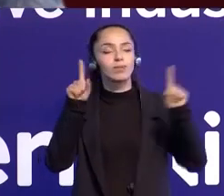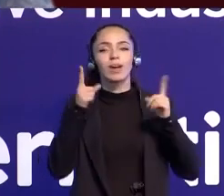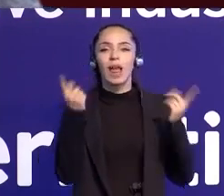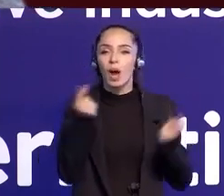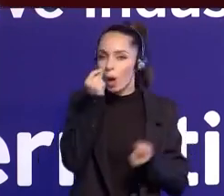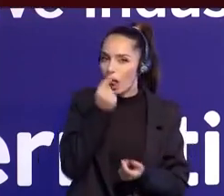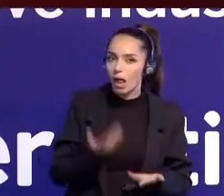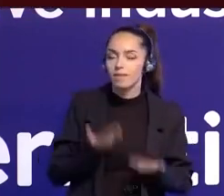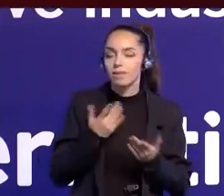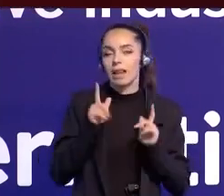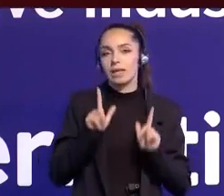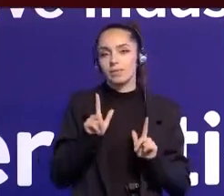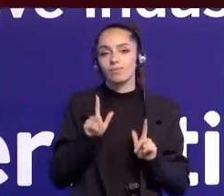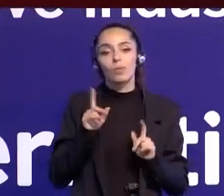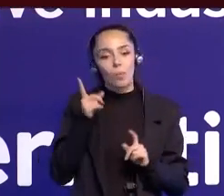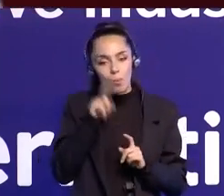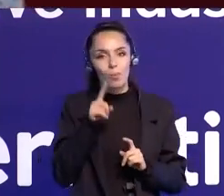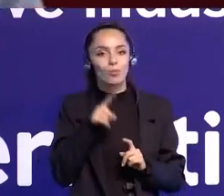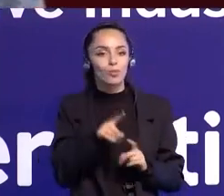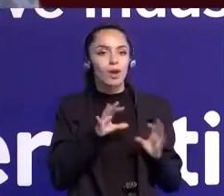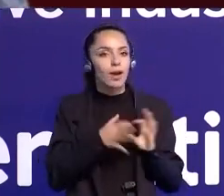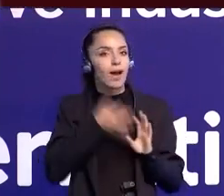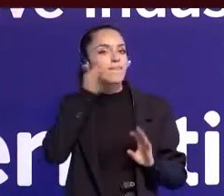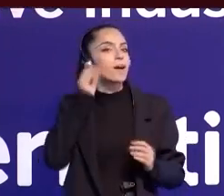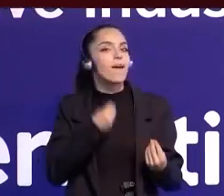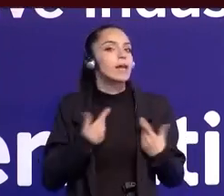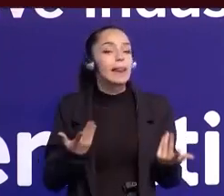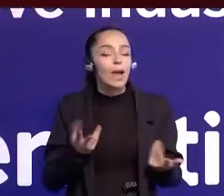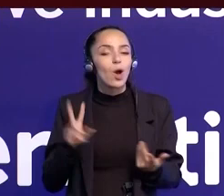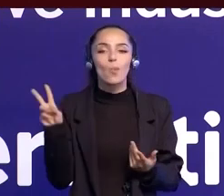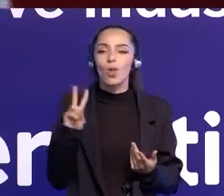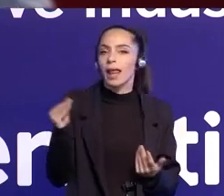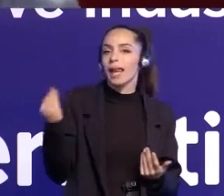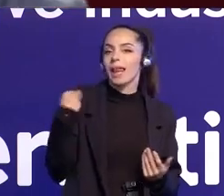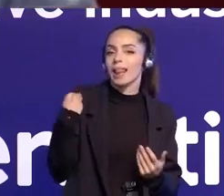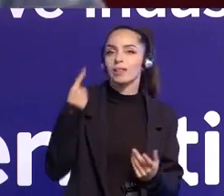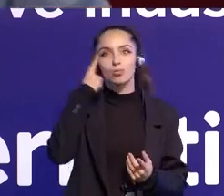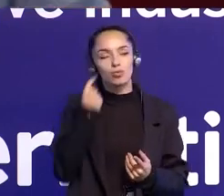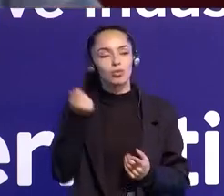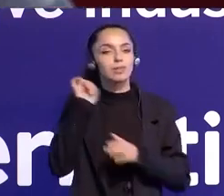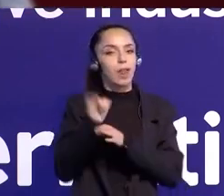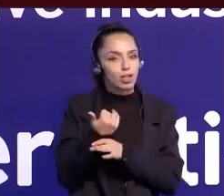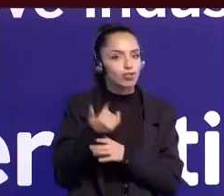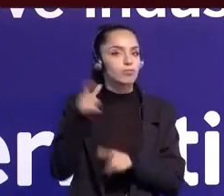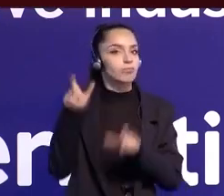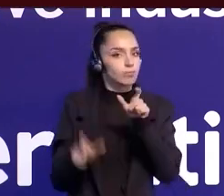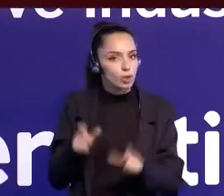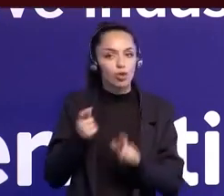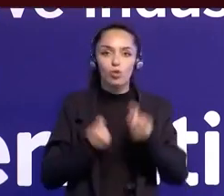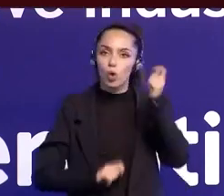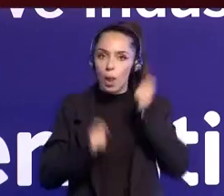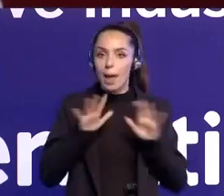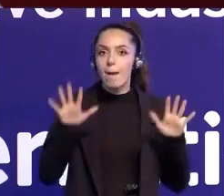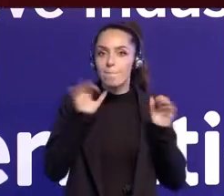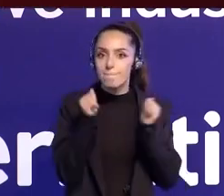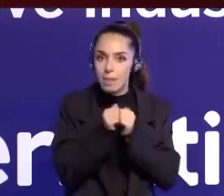contemporary creative professions and practices. So the second very important pillar is the